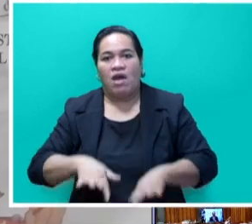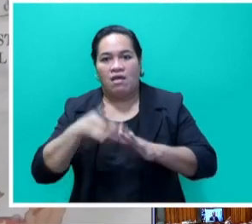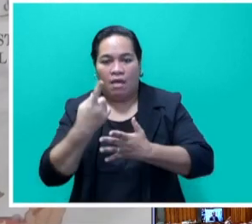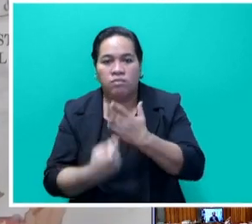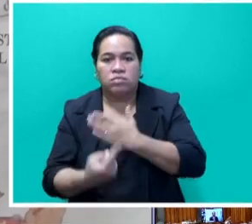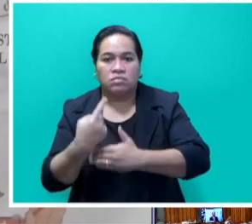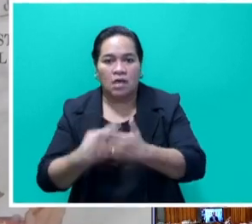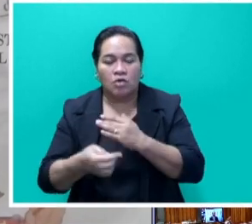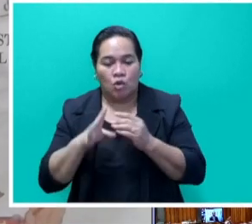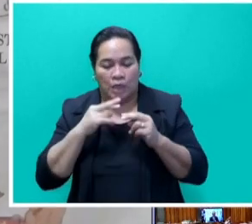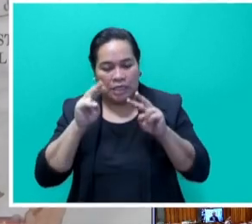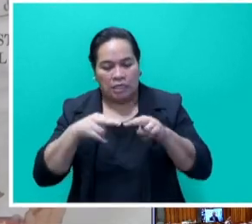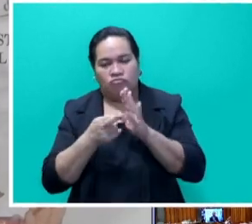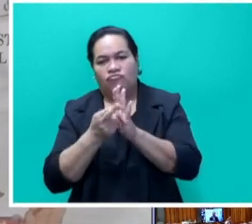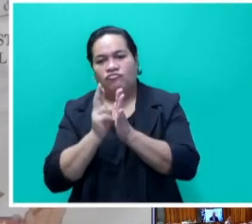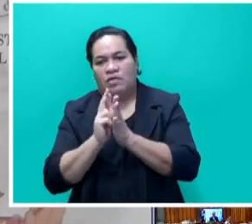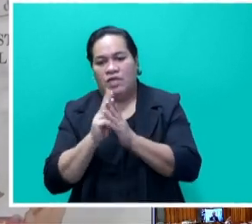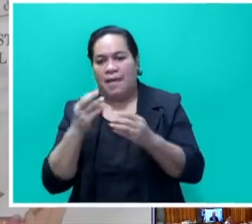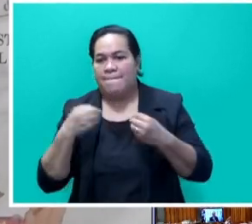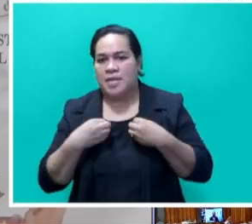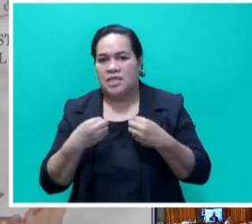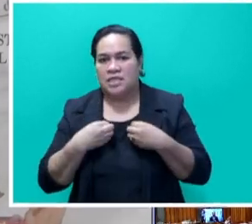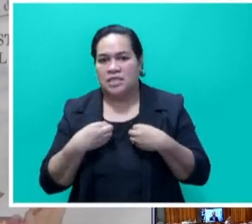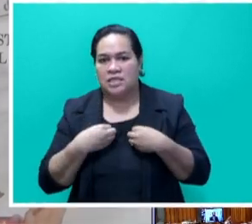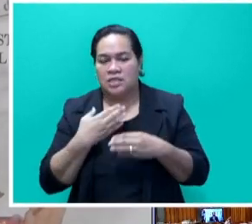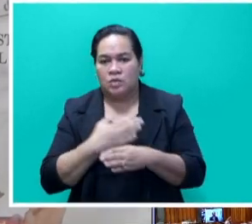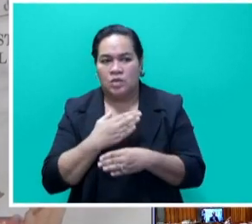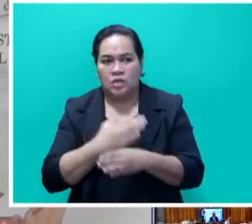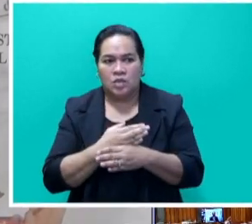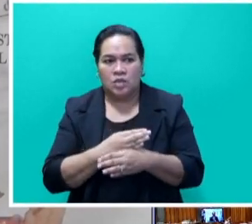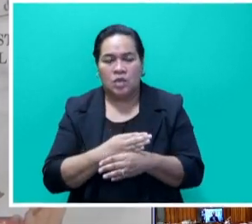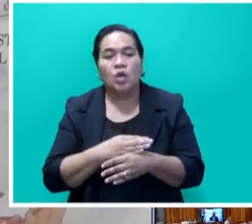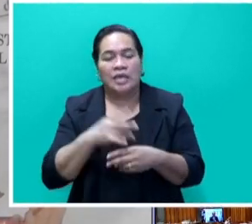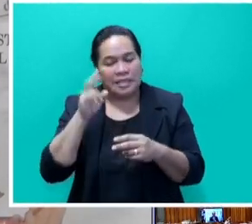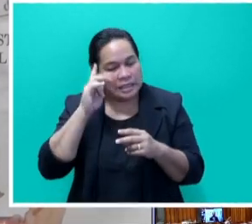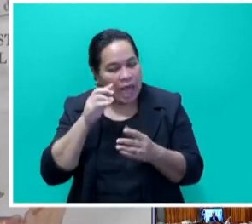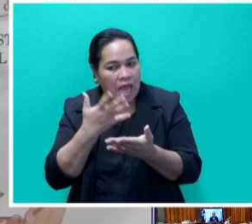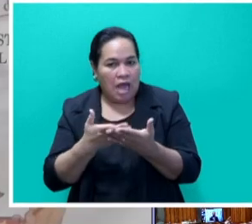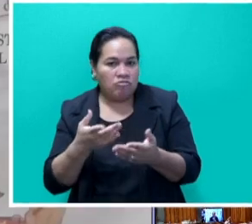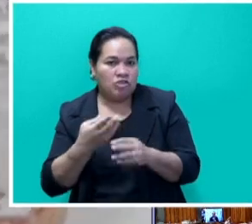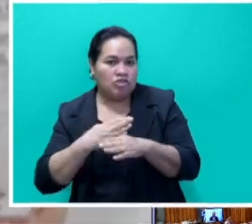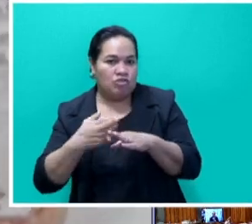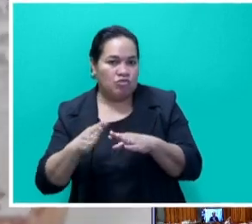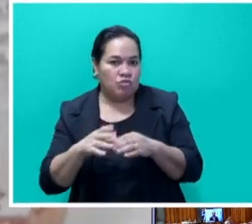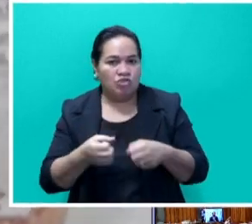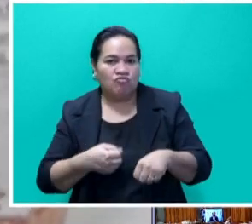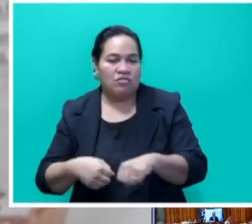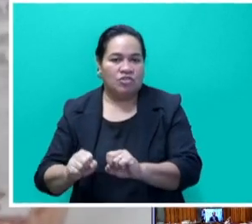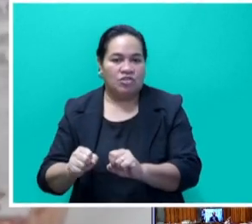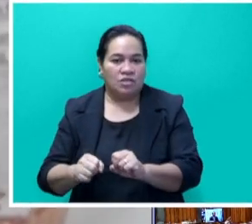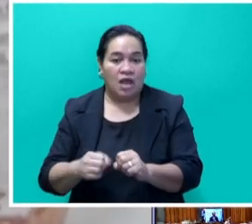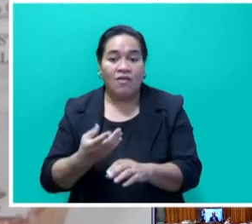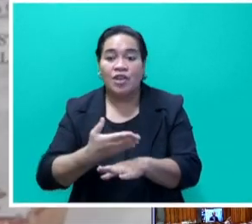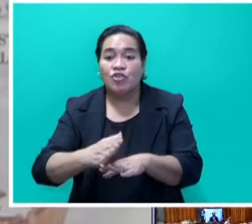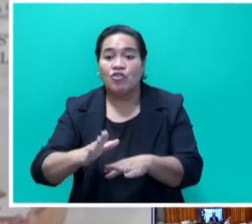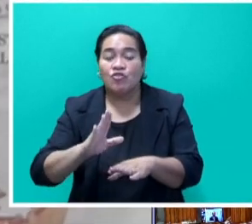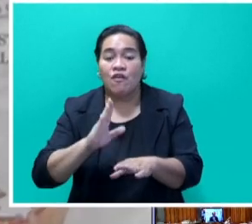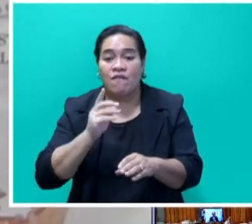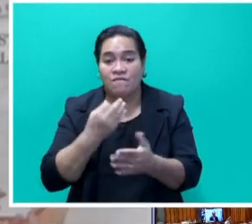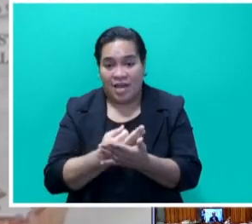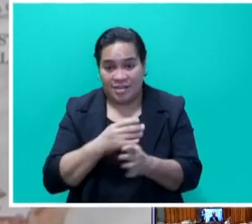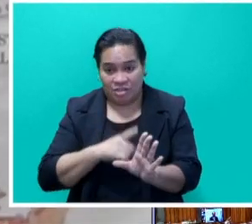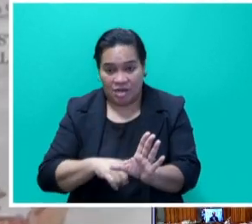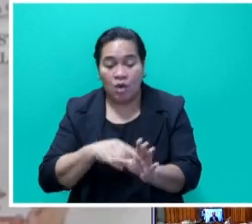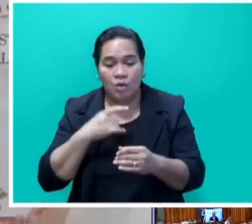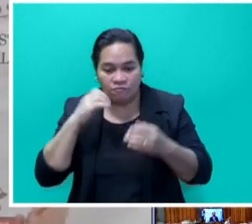had to relook its business operations. This has brought about new and innovative business strategies. For the new financial year, WAF is focused